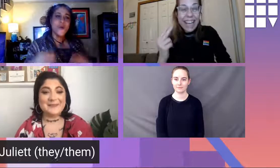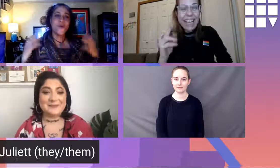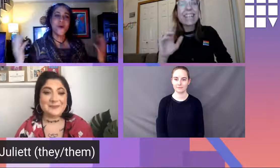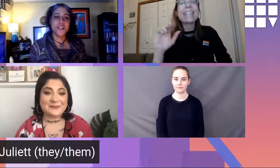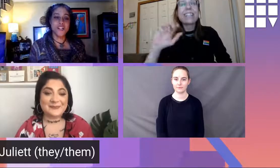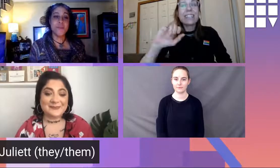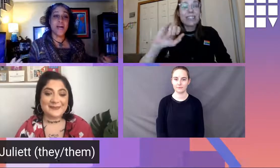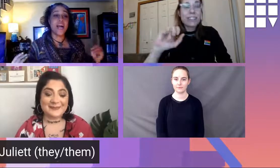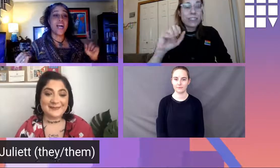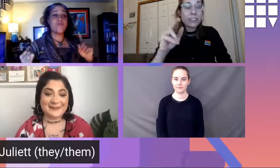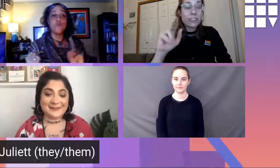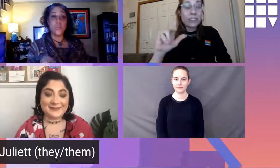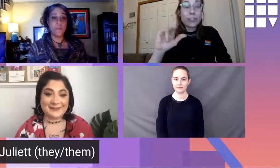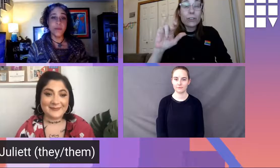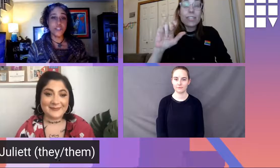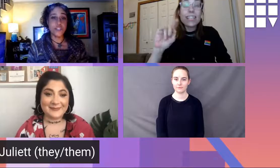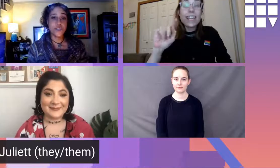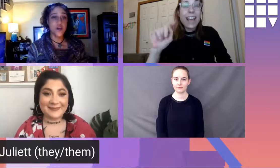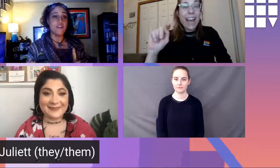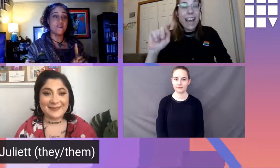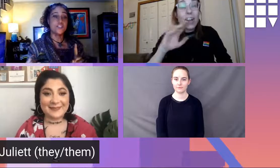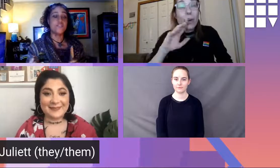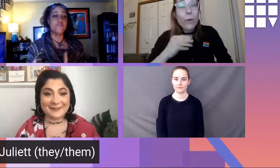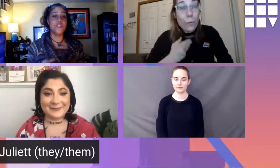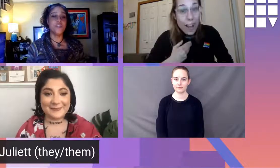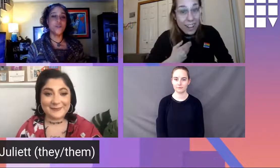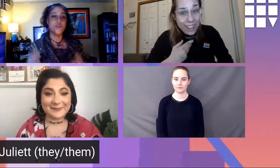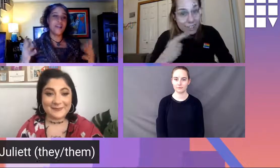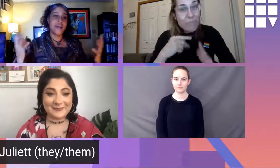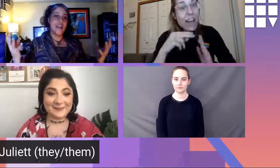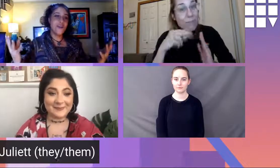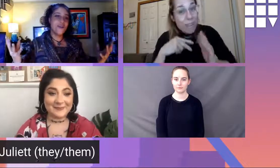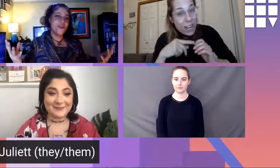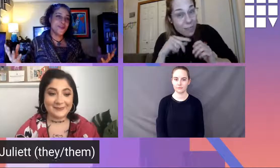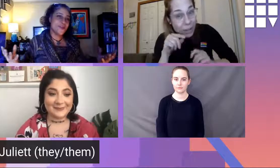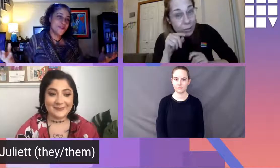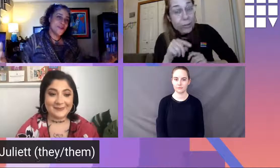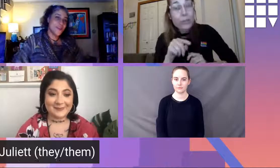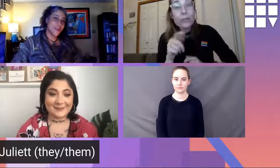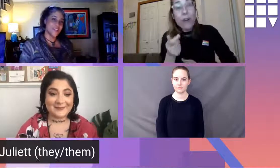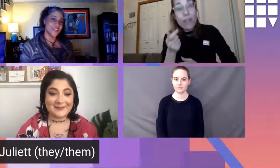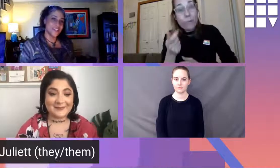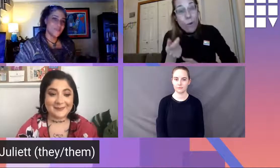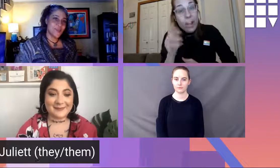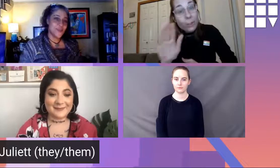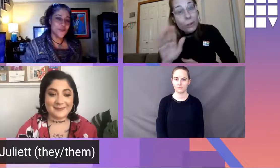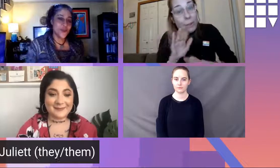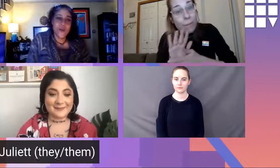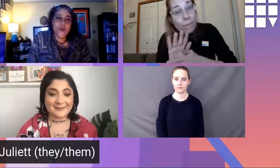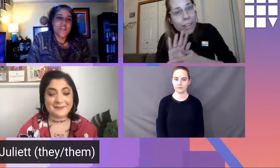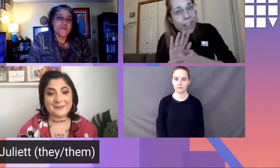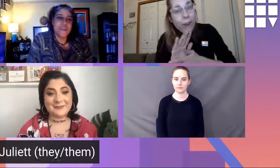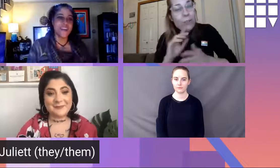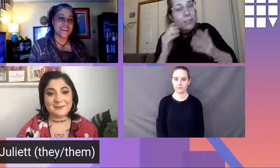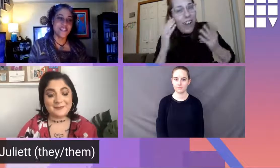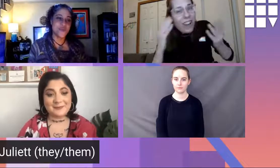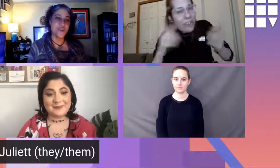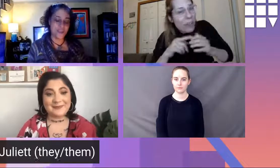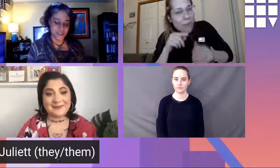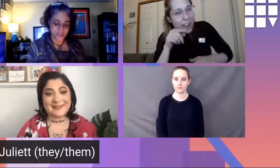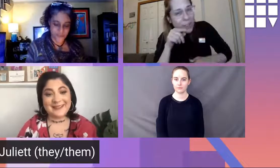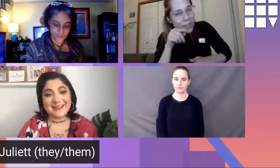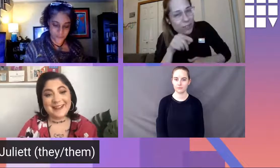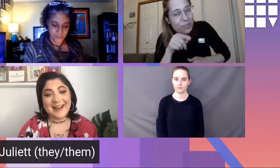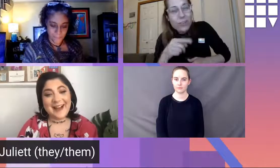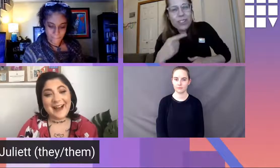Juliett. Welcome. I've read about you. I've watched your videos. I don't know you. Who are you? Tell us about who you are and why you're the badass that you